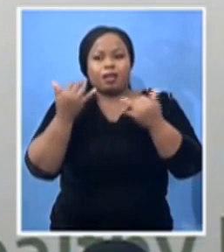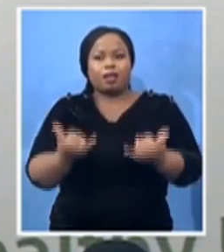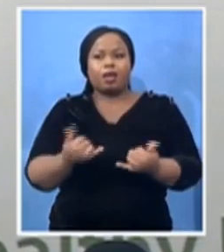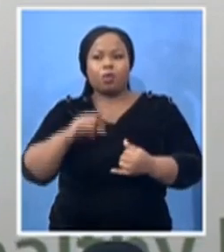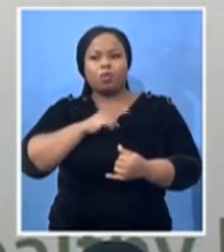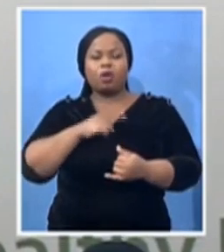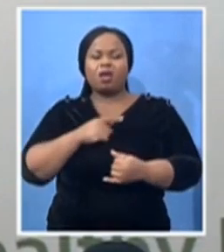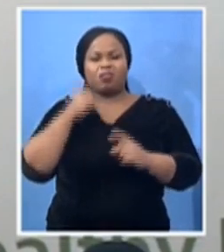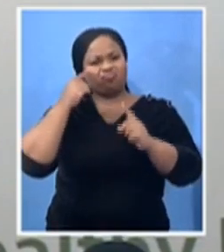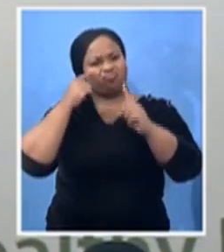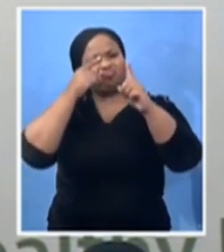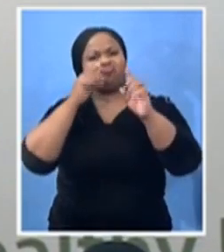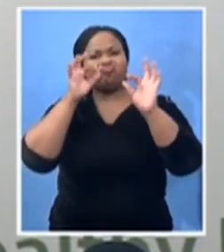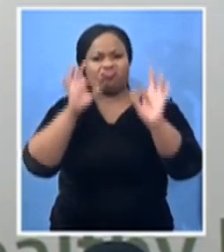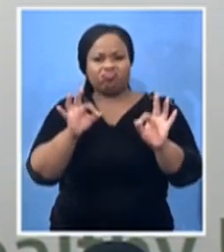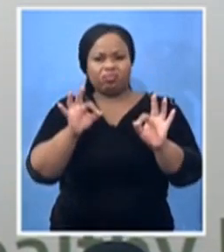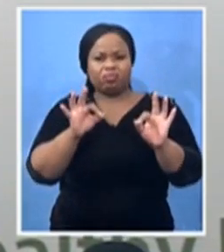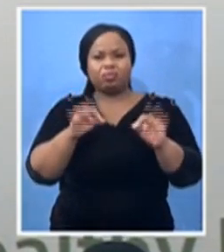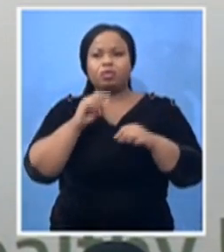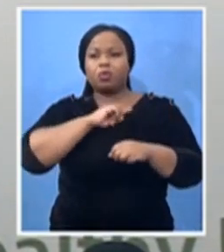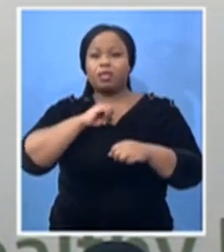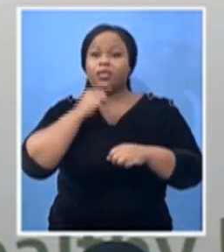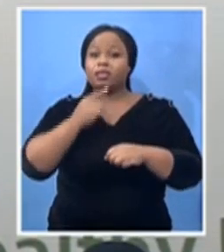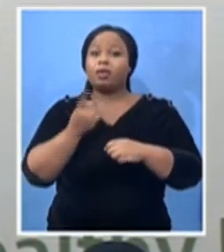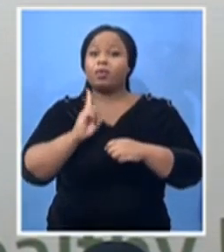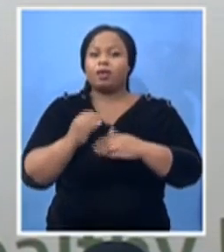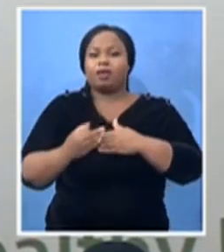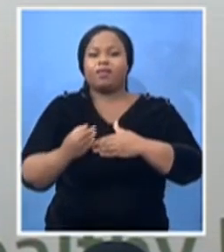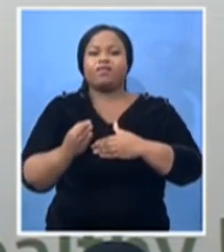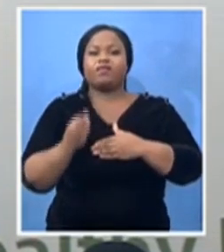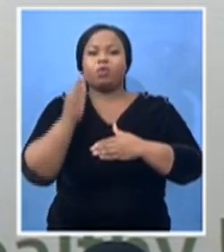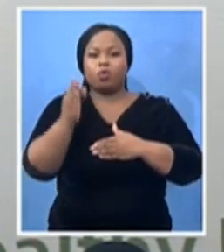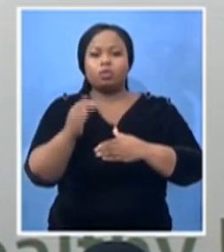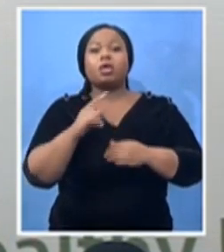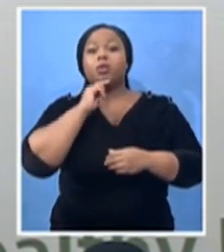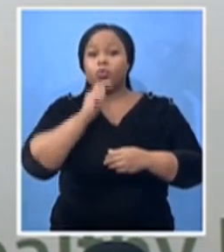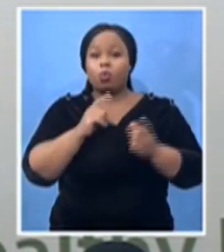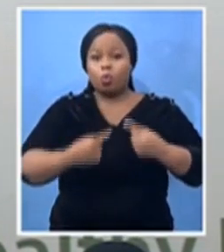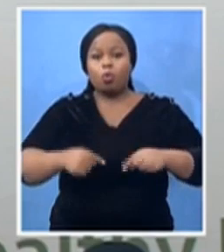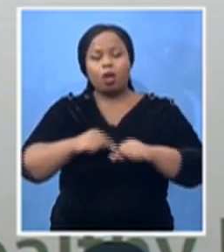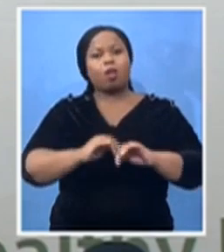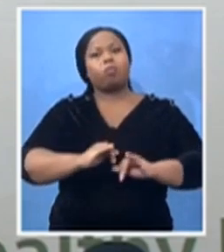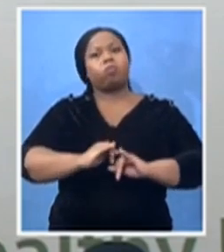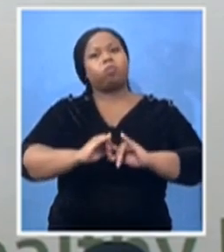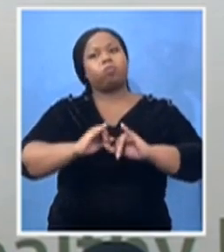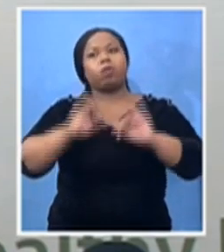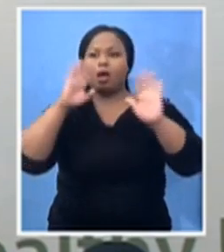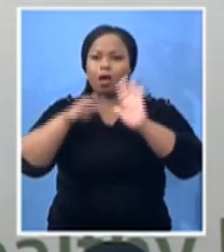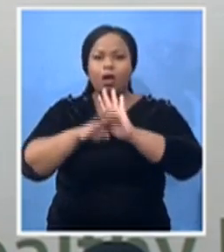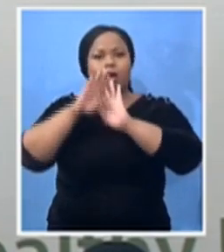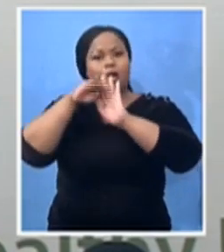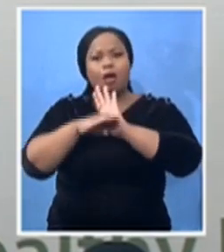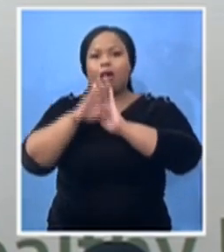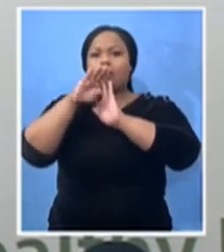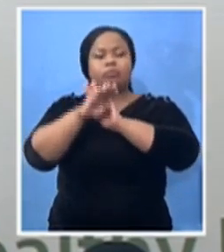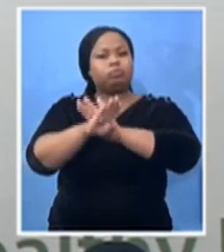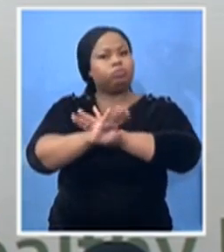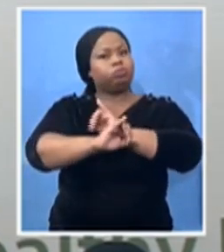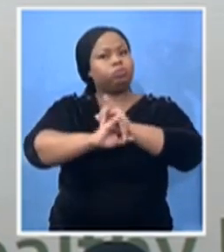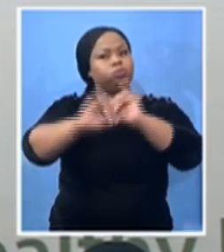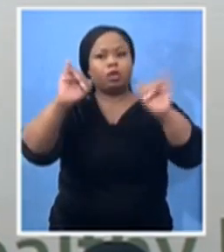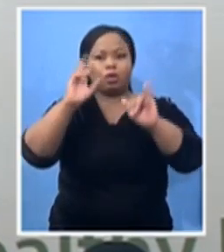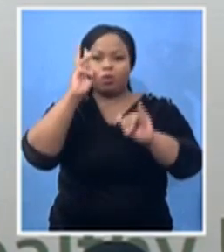in future we are going to be getting waves and waves of such pandemics going forward. So this is one of